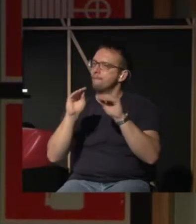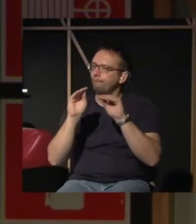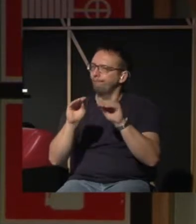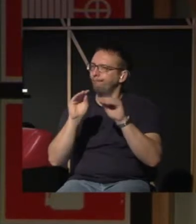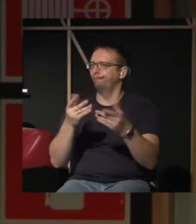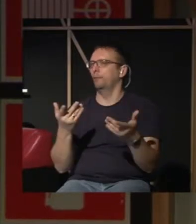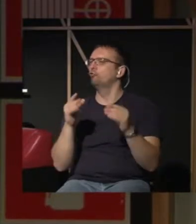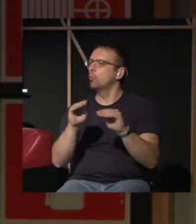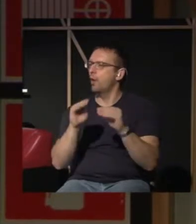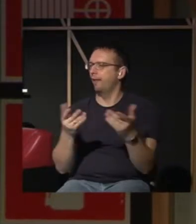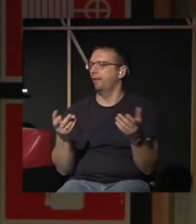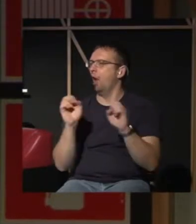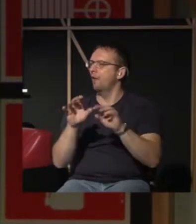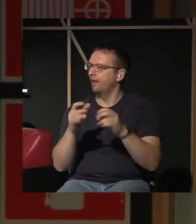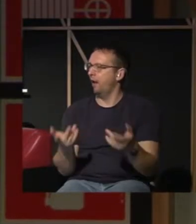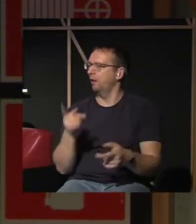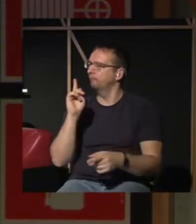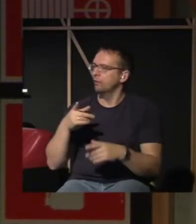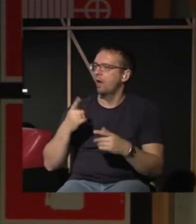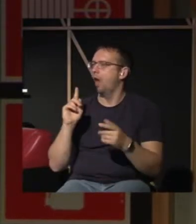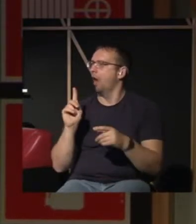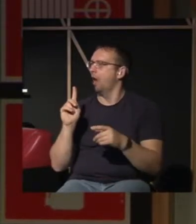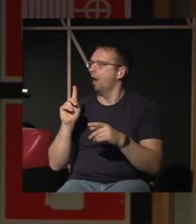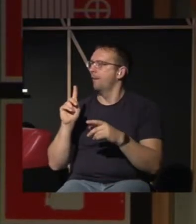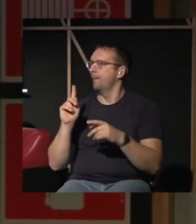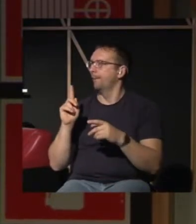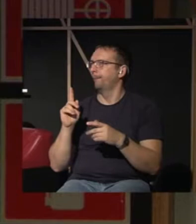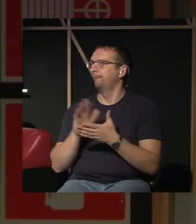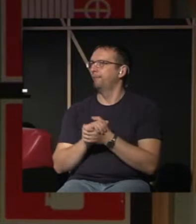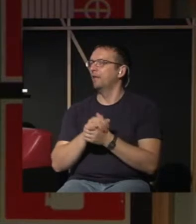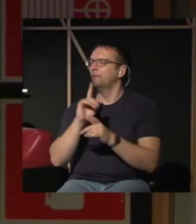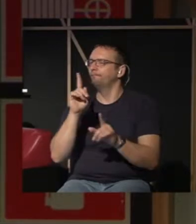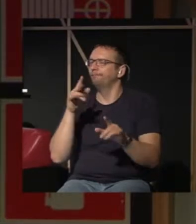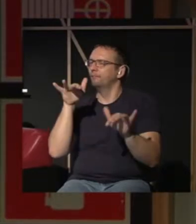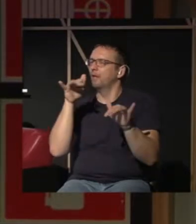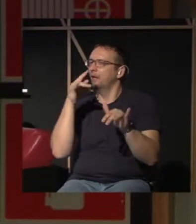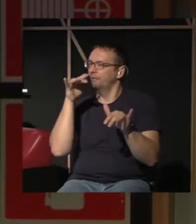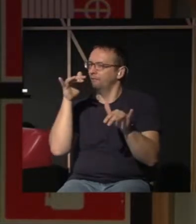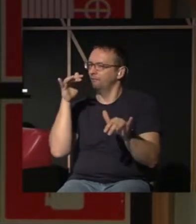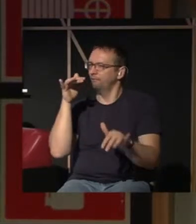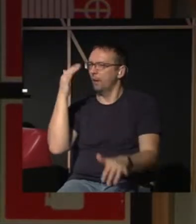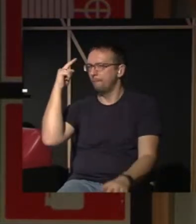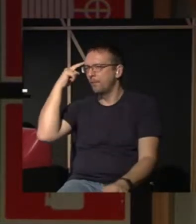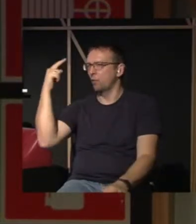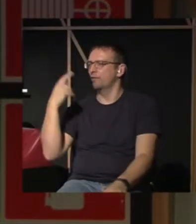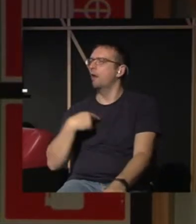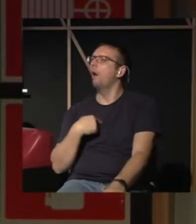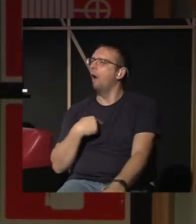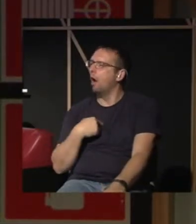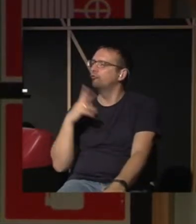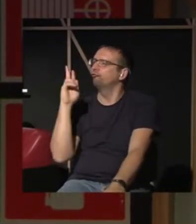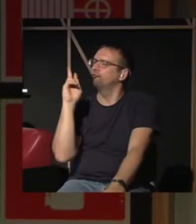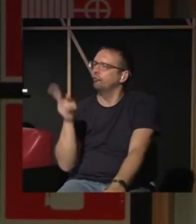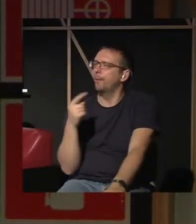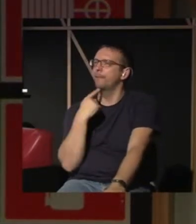on their responsibility, and we're there to provide them support throughout the journey. So for